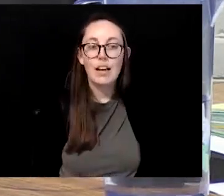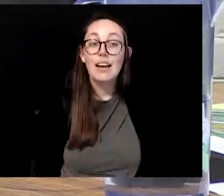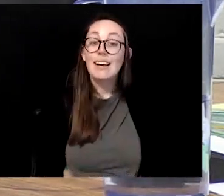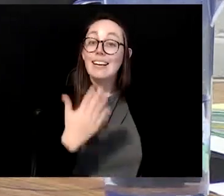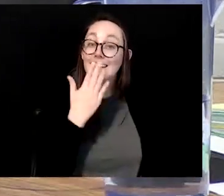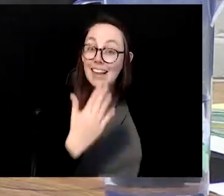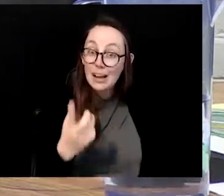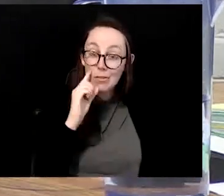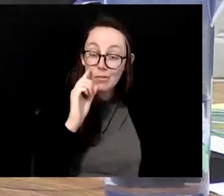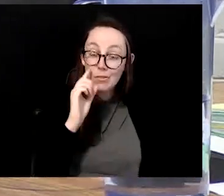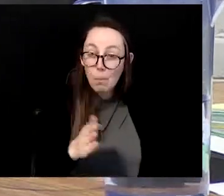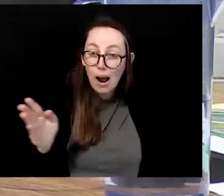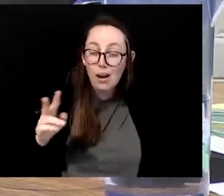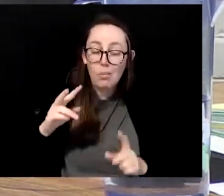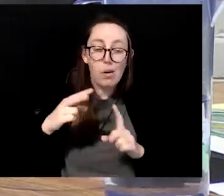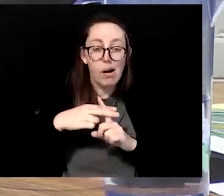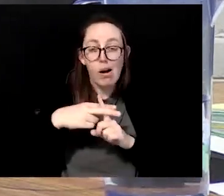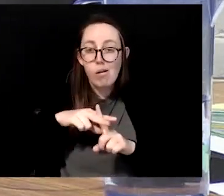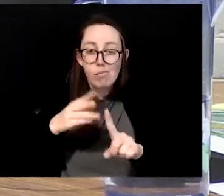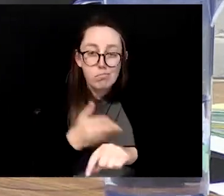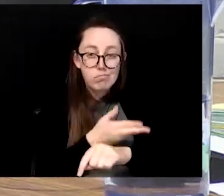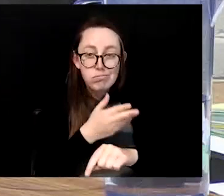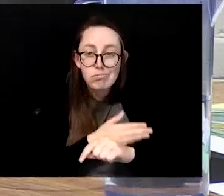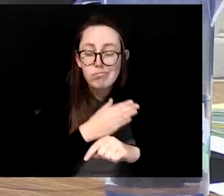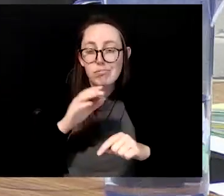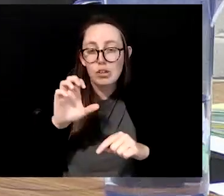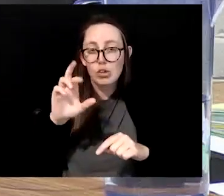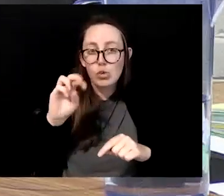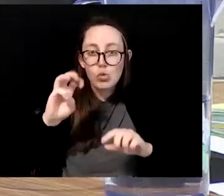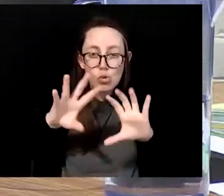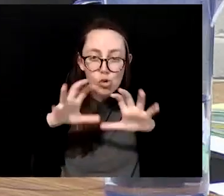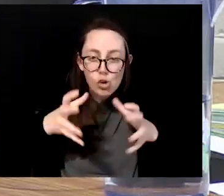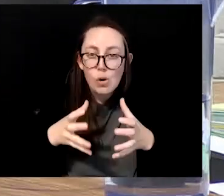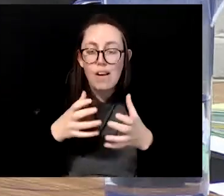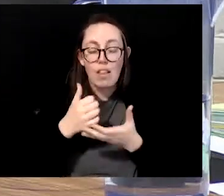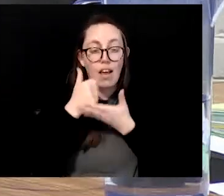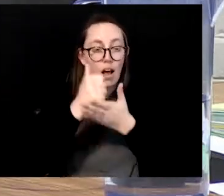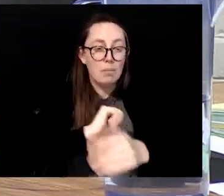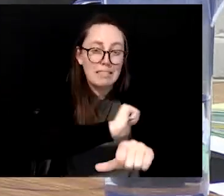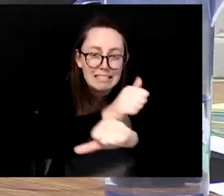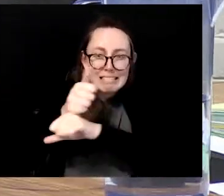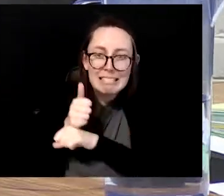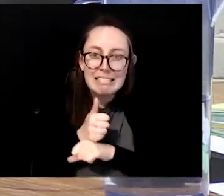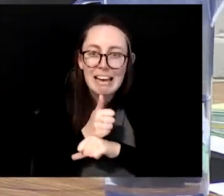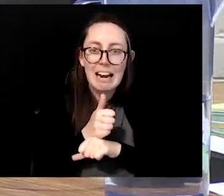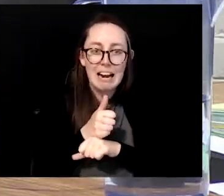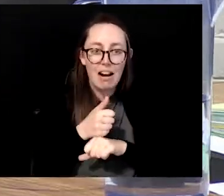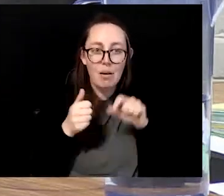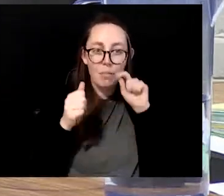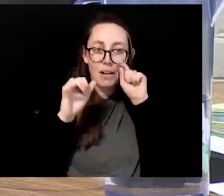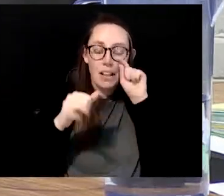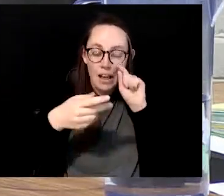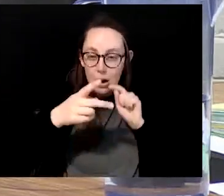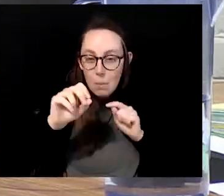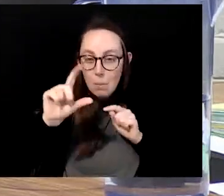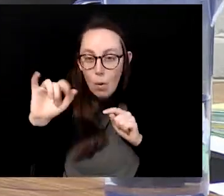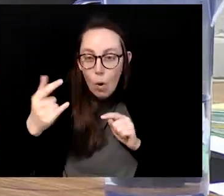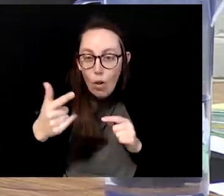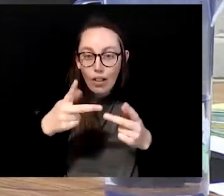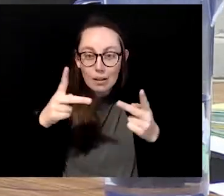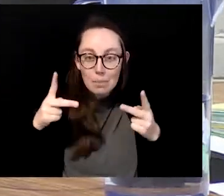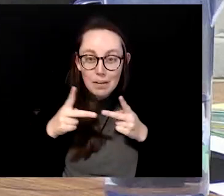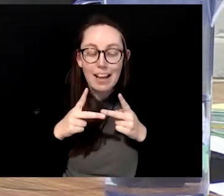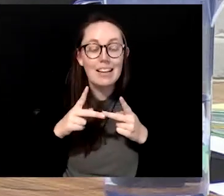above and beyond with setting up the polling place and clearing some last minute and unexpected snow at the rear of the American Legion